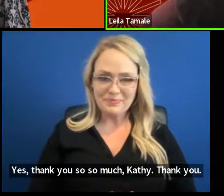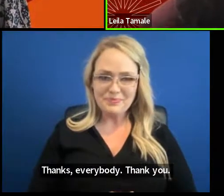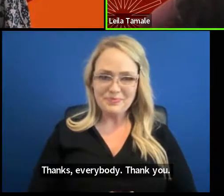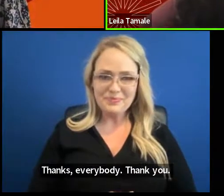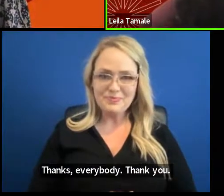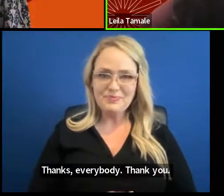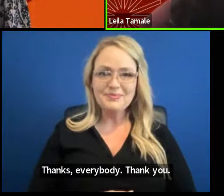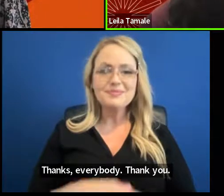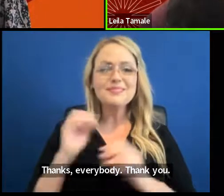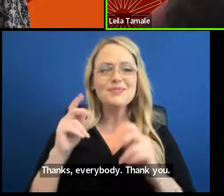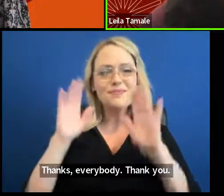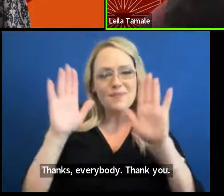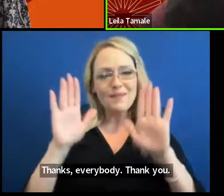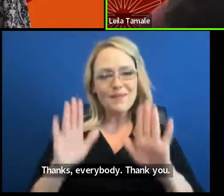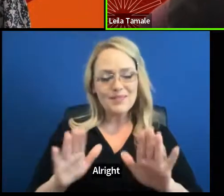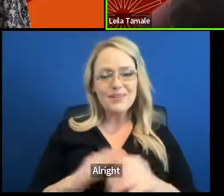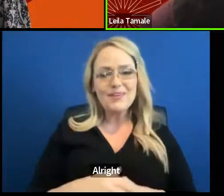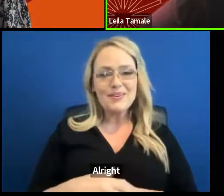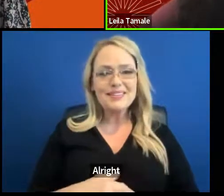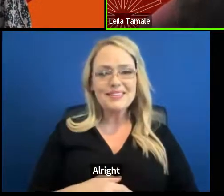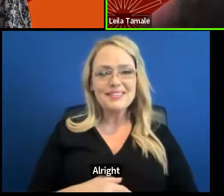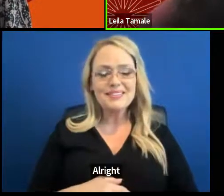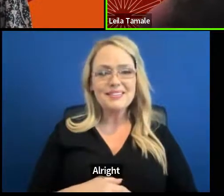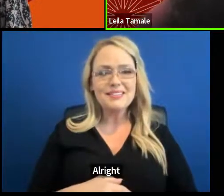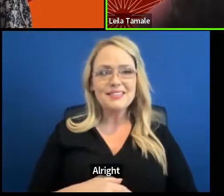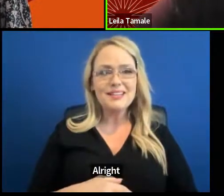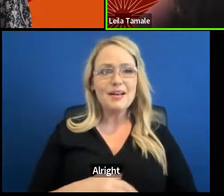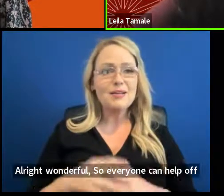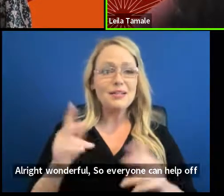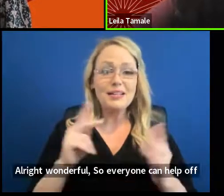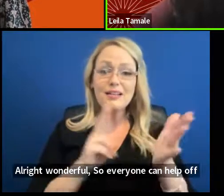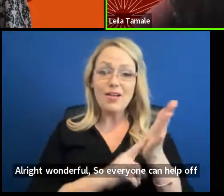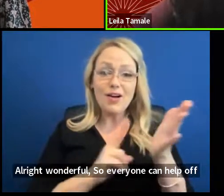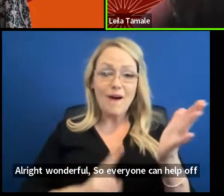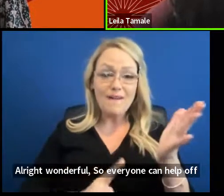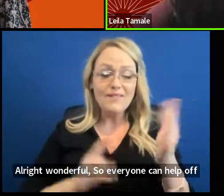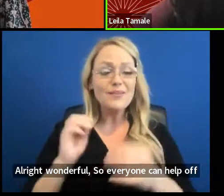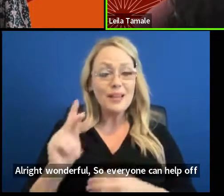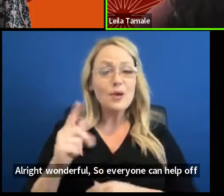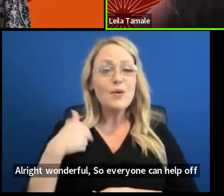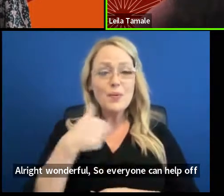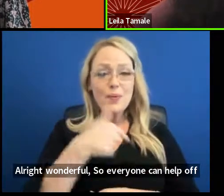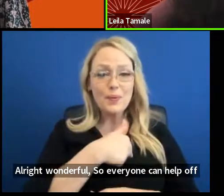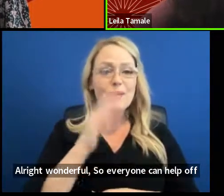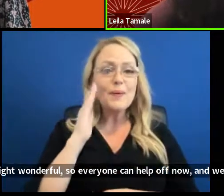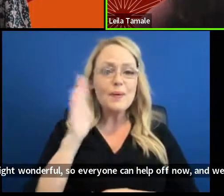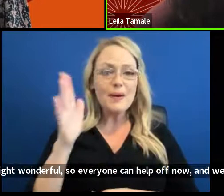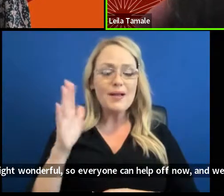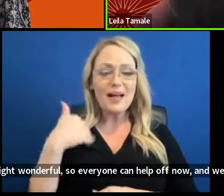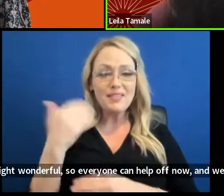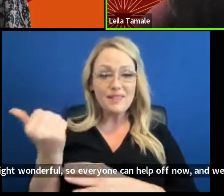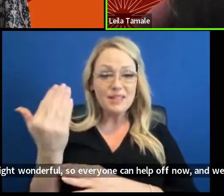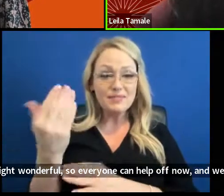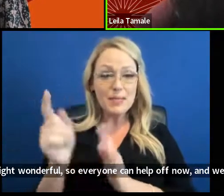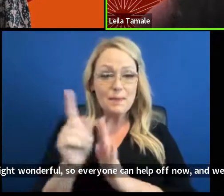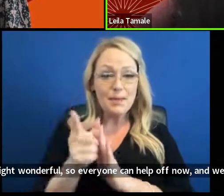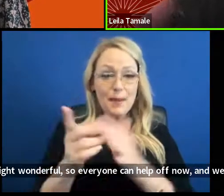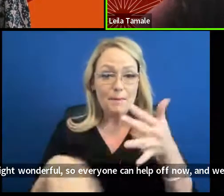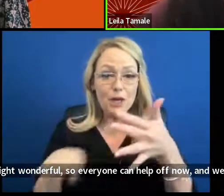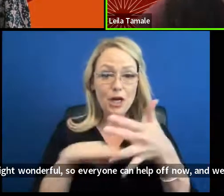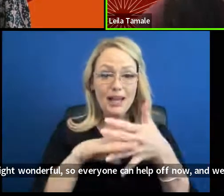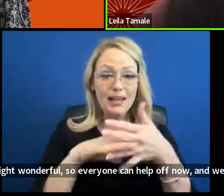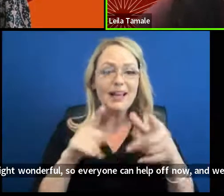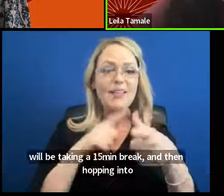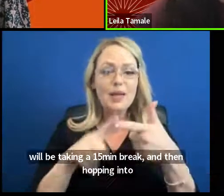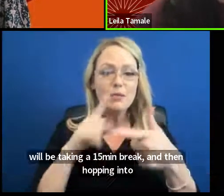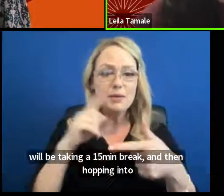All right, wonderful. So everyone can hop off now, and we will be taking a 15-minute break and then hopping into